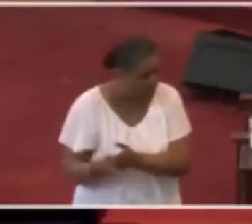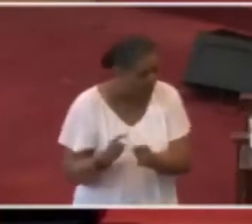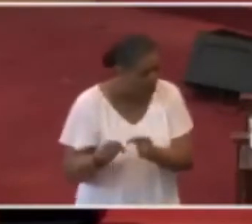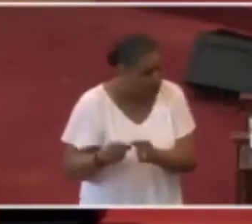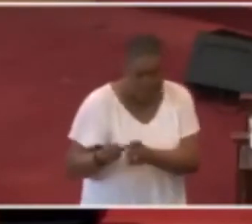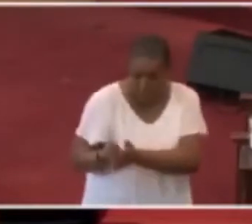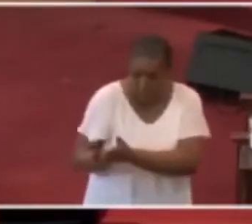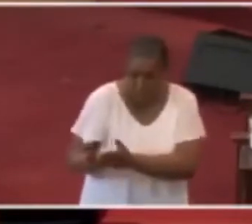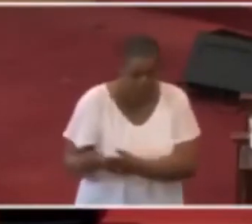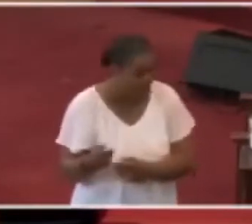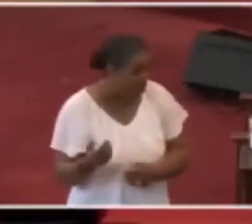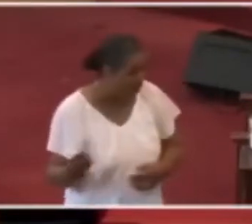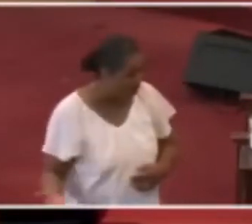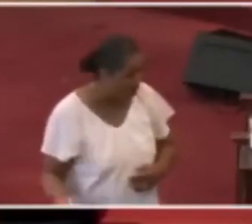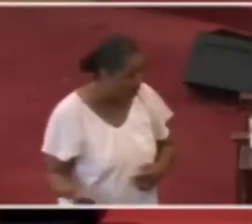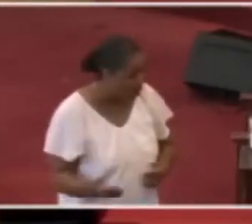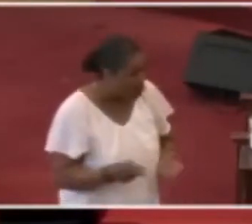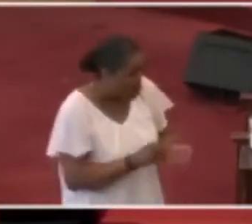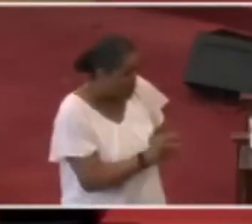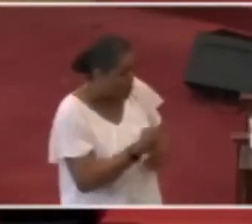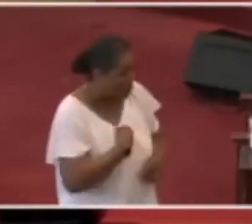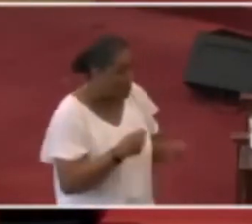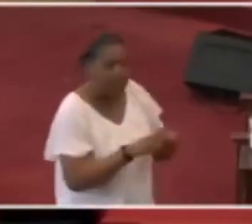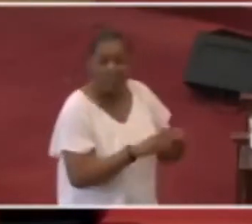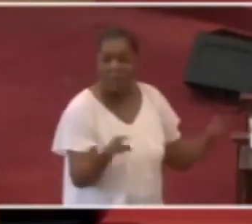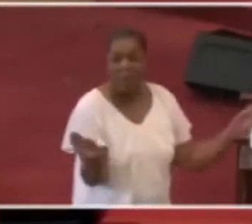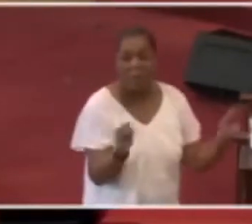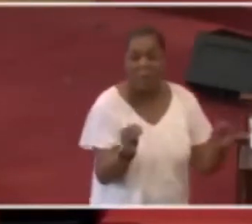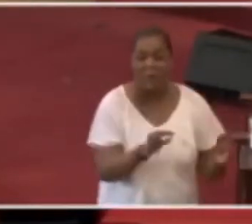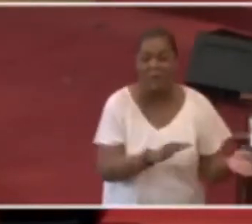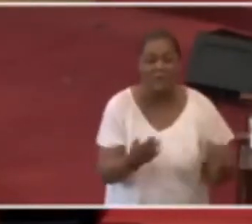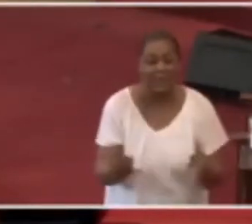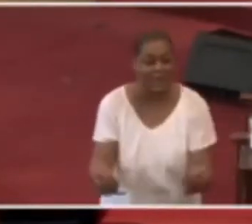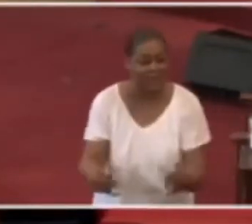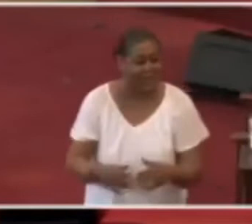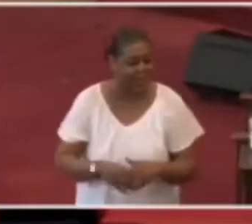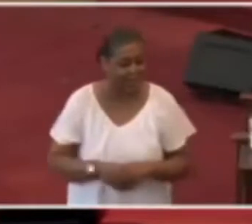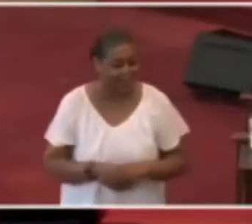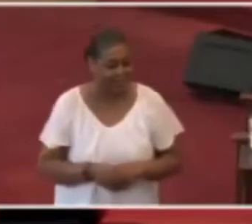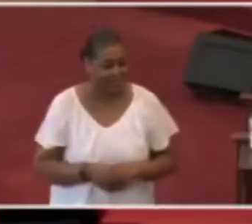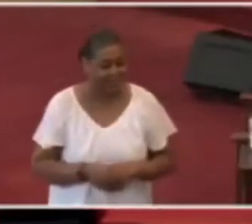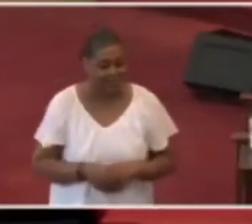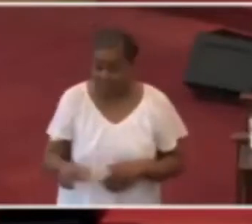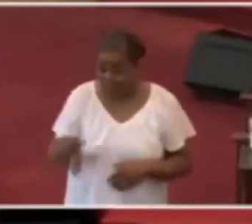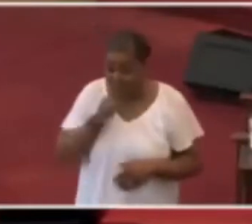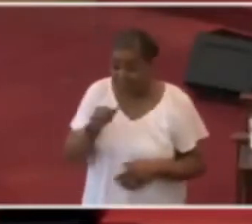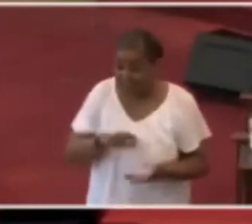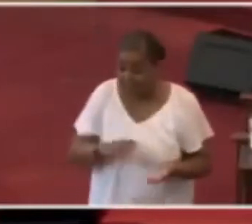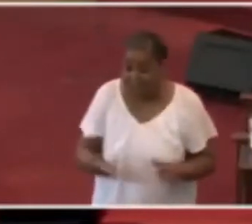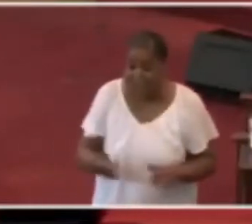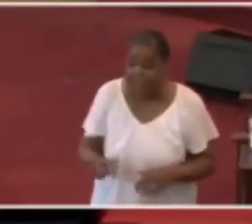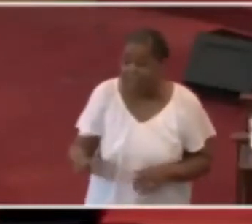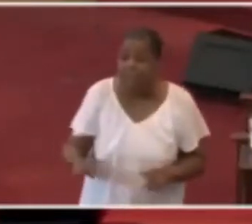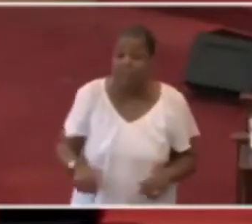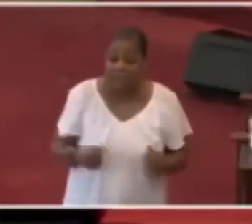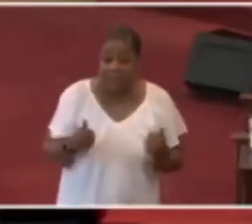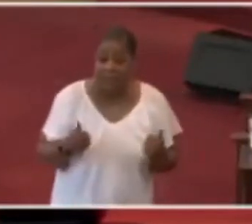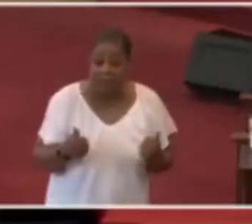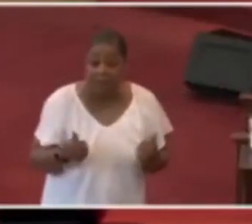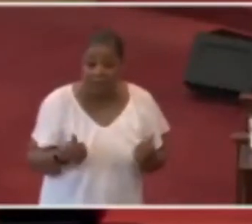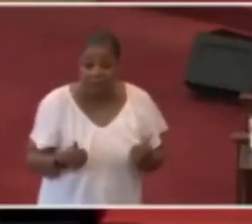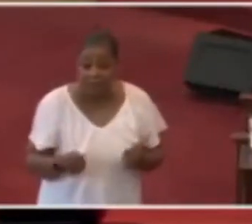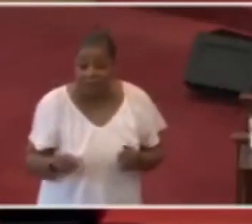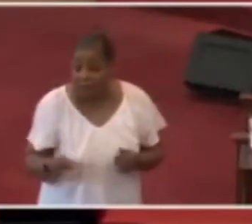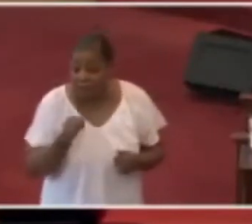killing her, you intended to kill me. But ain't nobody dying out here today. She won't die. She's going to live.